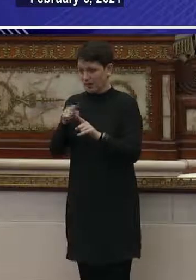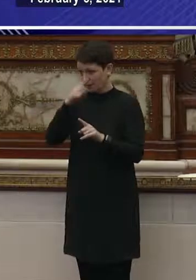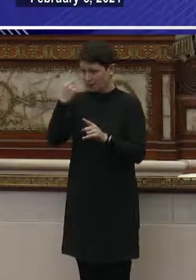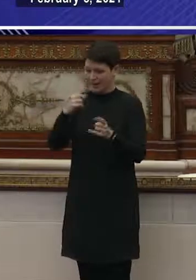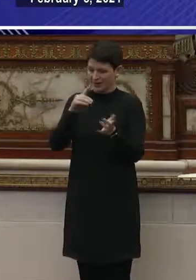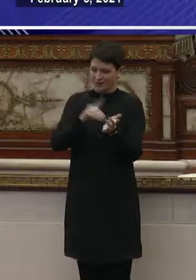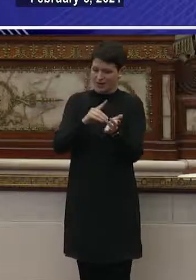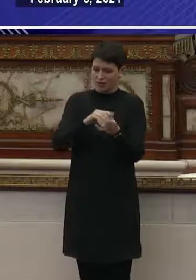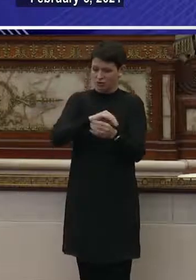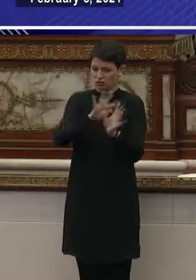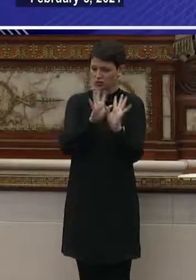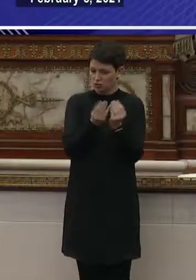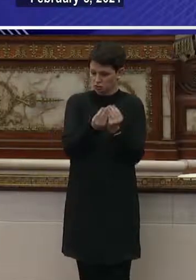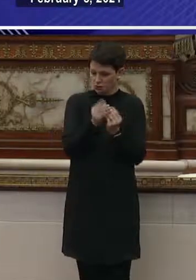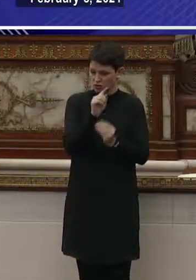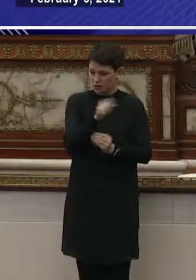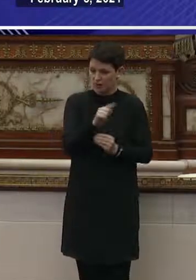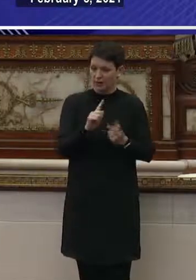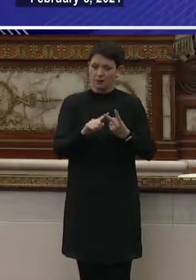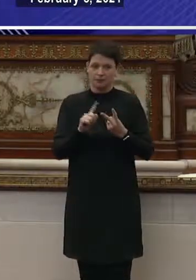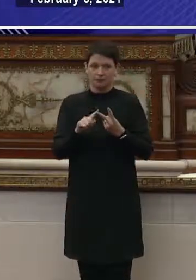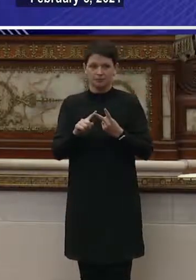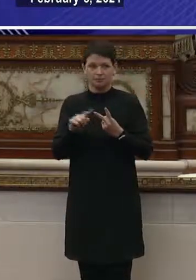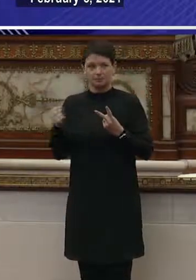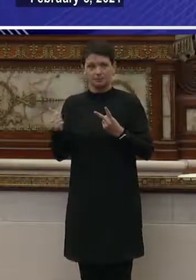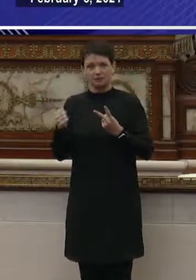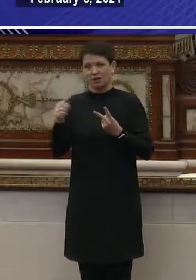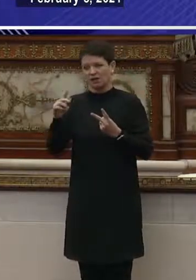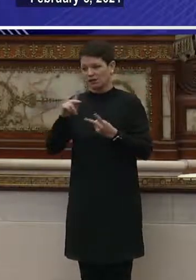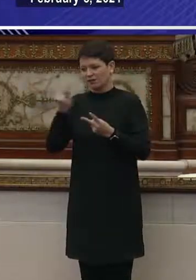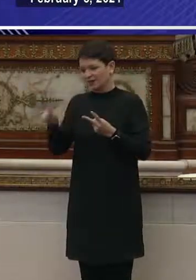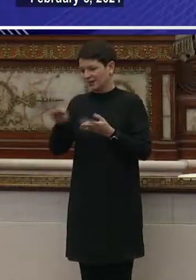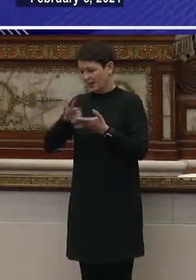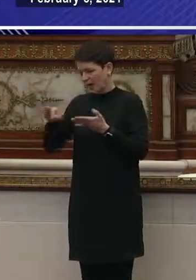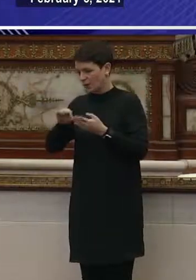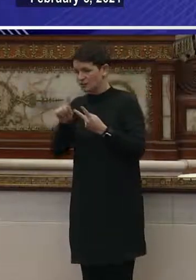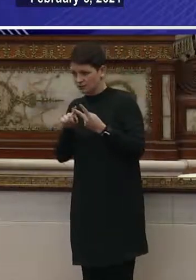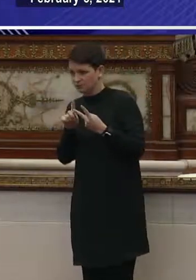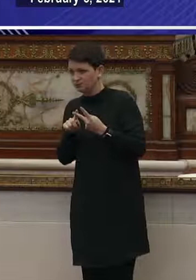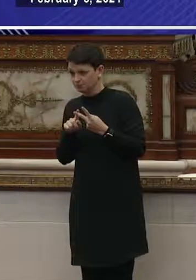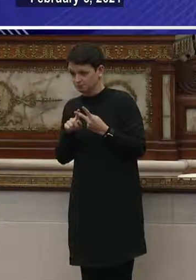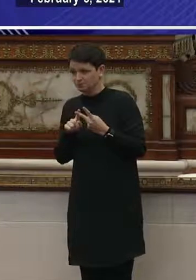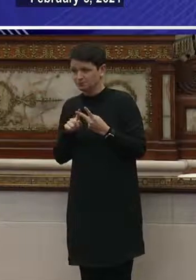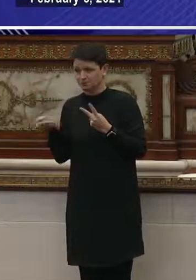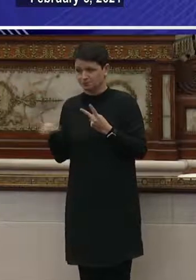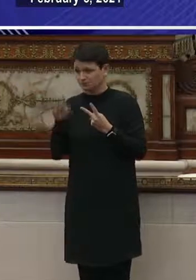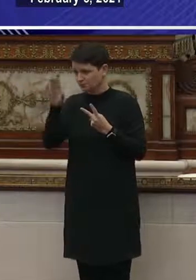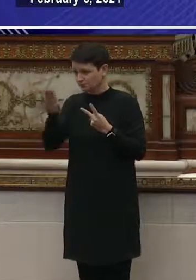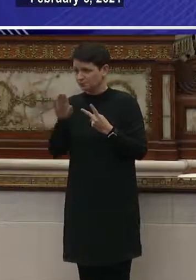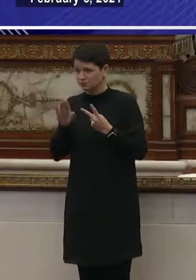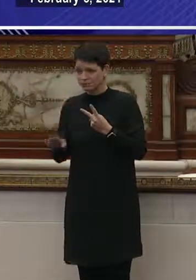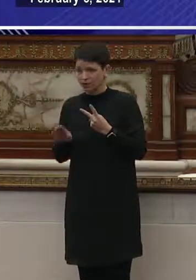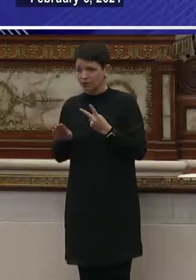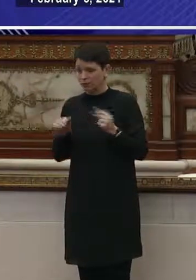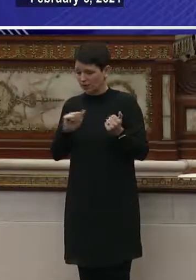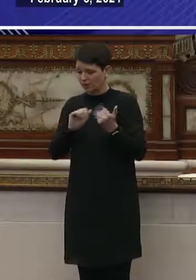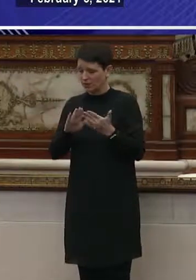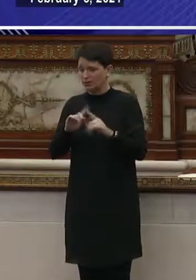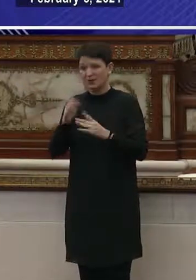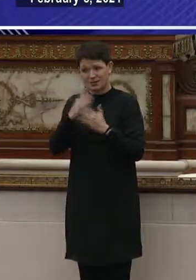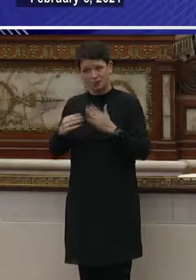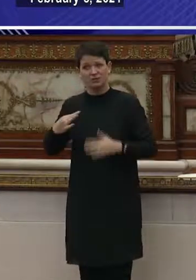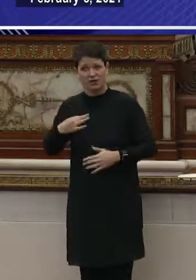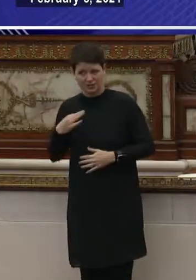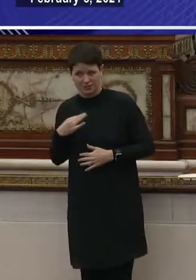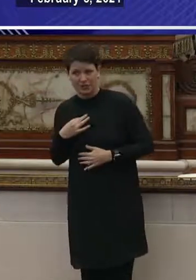Doctors COVID-19 Consortium and or Philly Counts, because they had a great ground game, but some of that was volunteer.